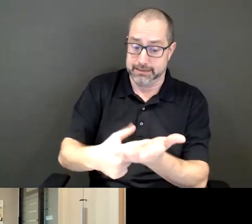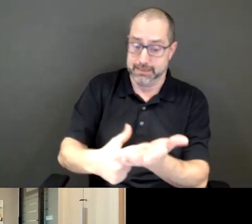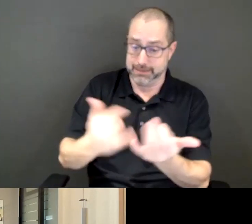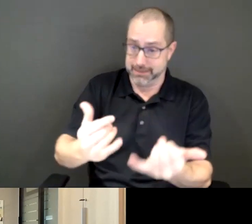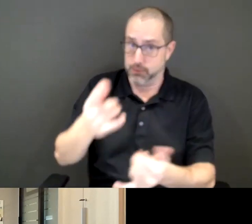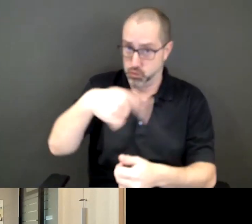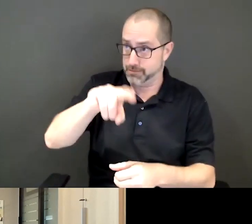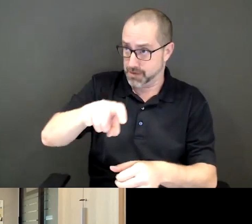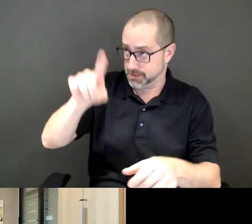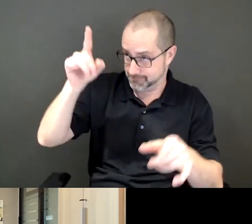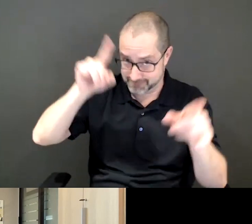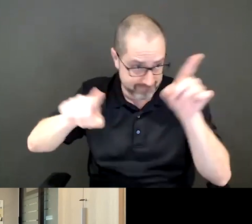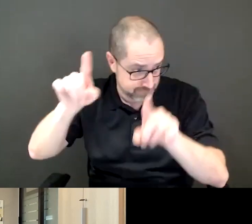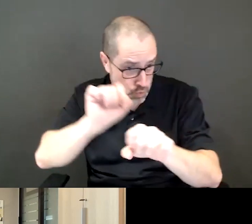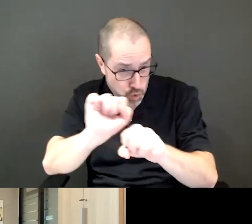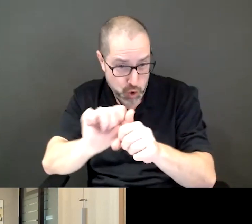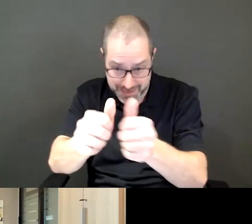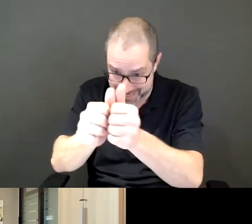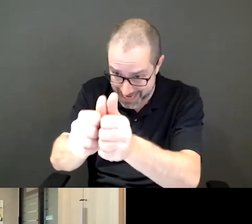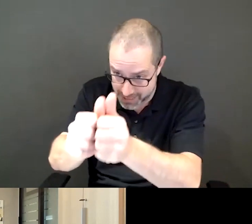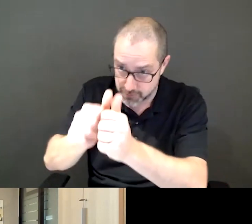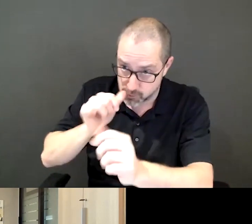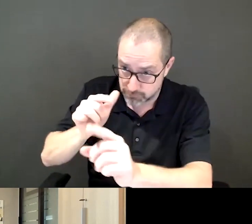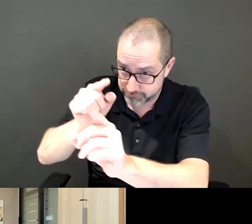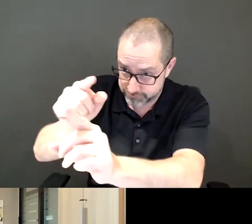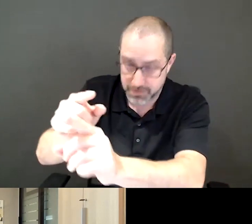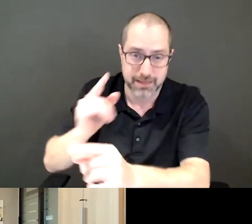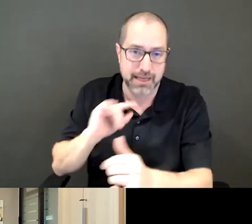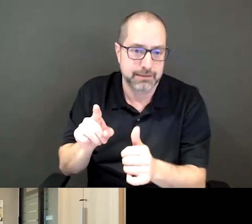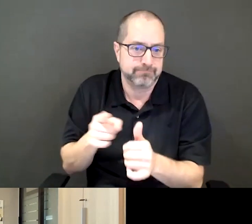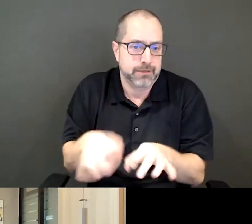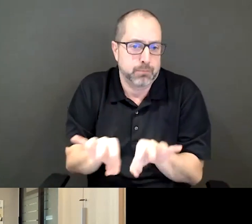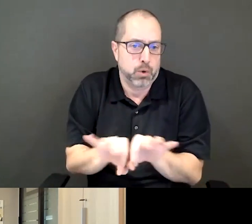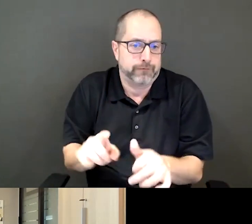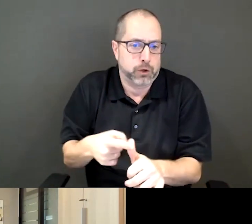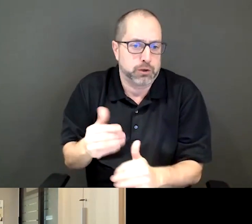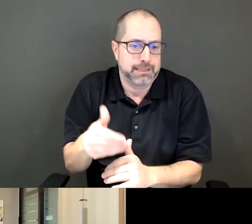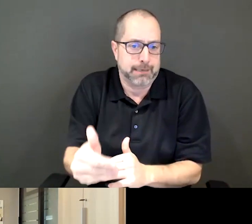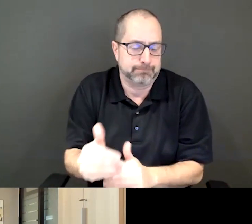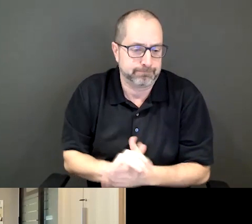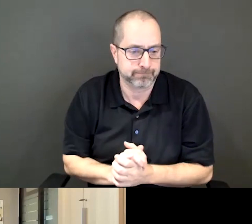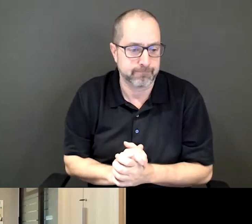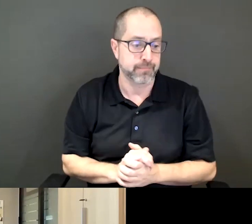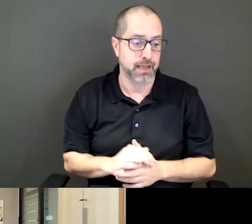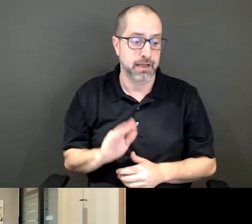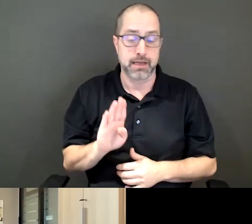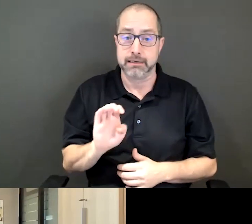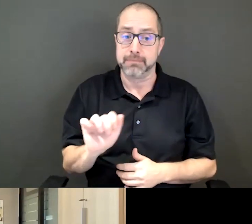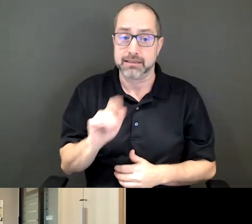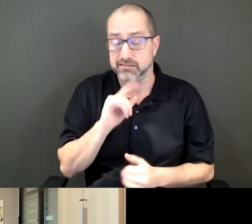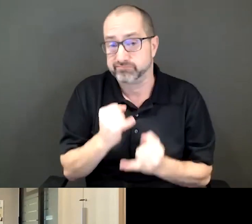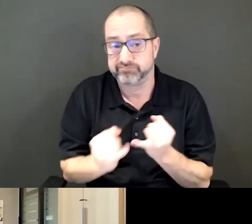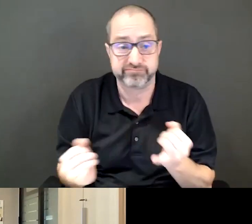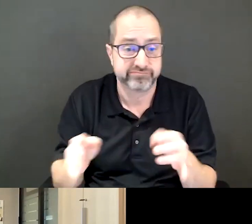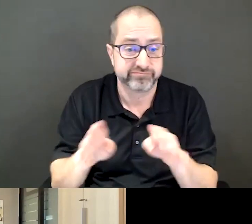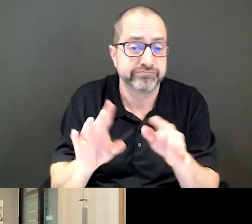to try to achieve that, then I think that it'll be an important first step. For sure. And I would just leave us with, the unions are doing